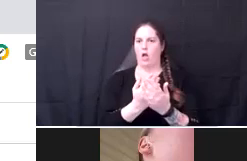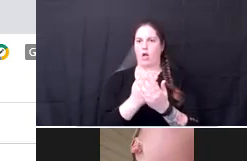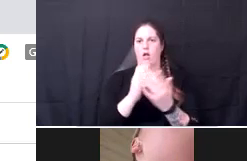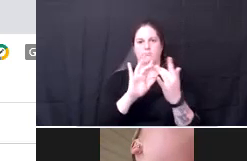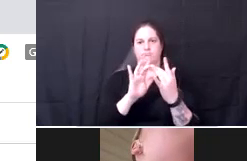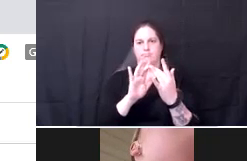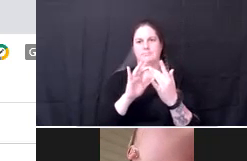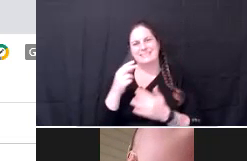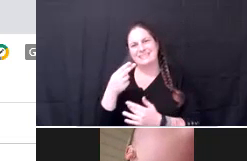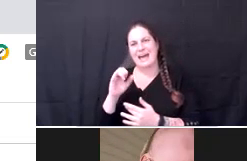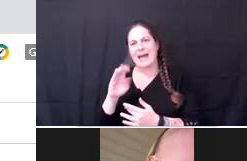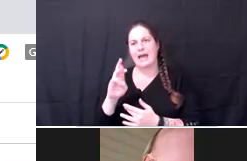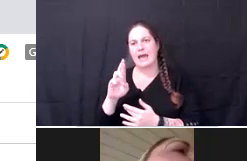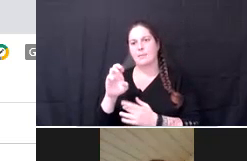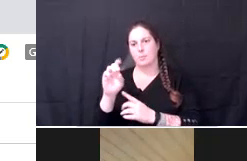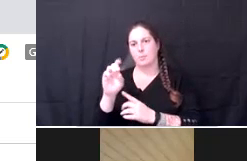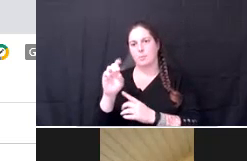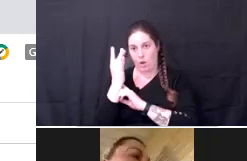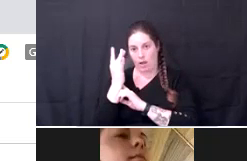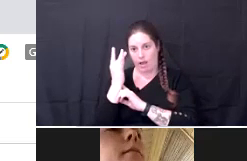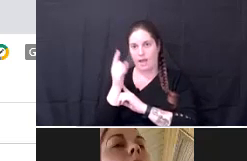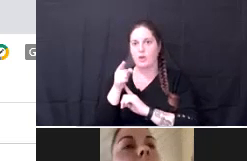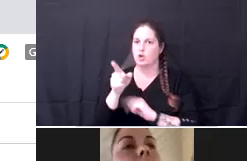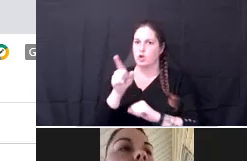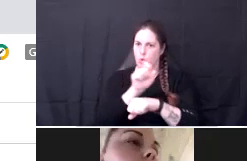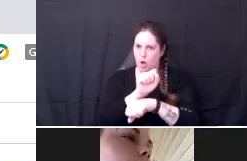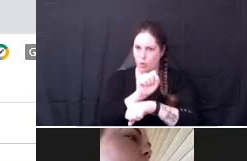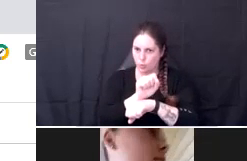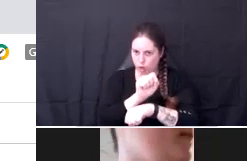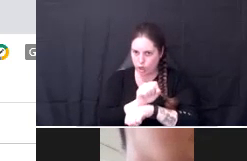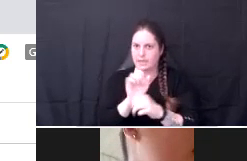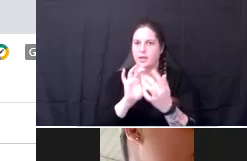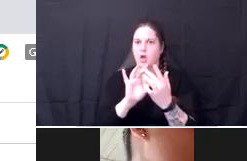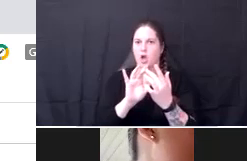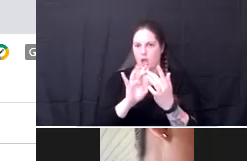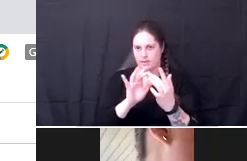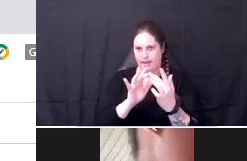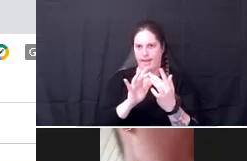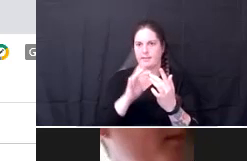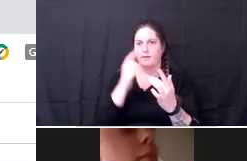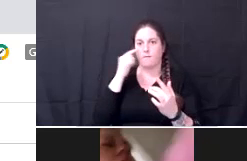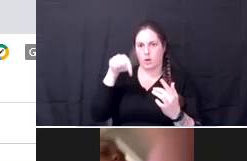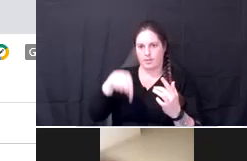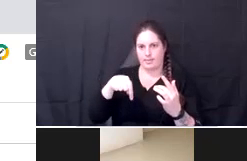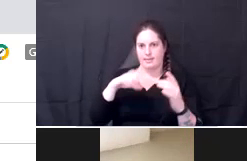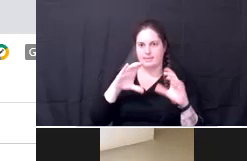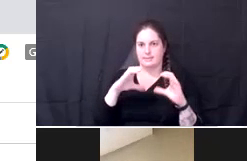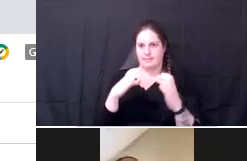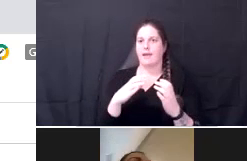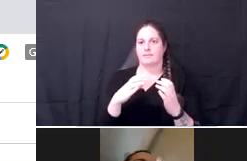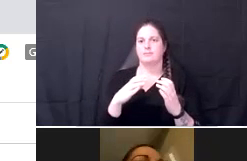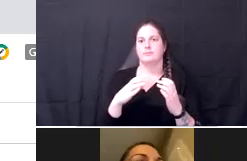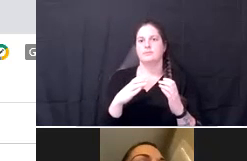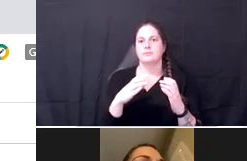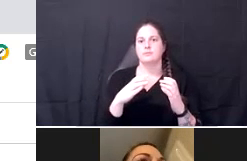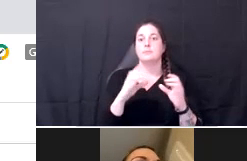hybrid. It is hybrid because you will be working and doing things online for this course,